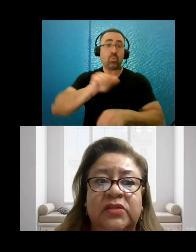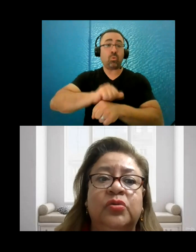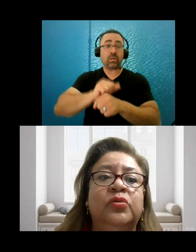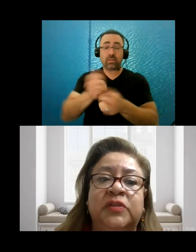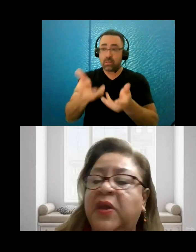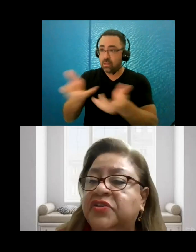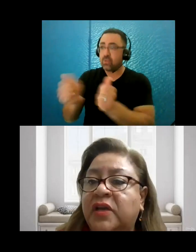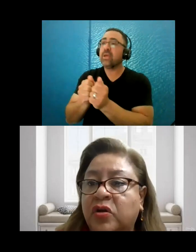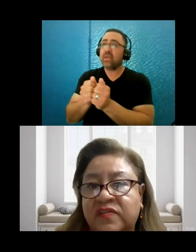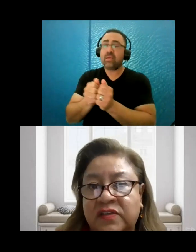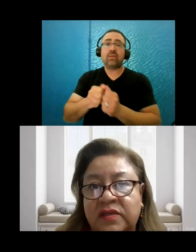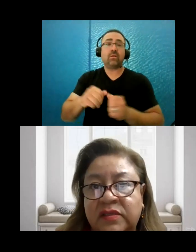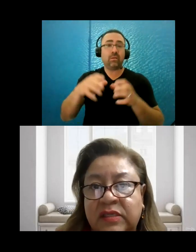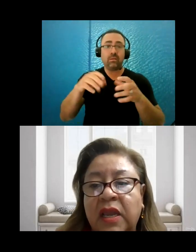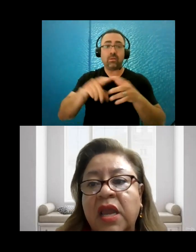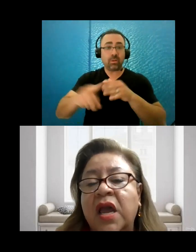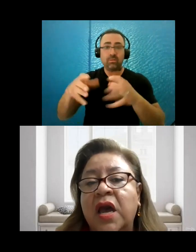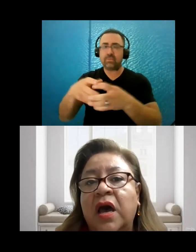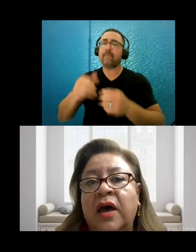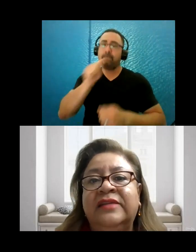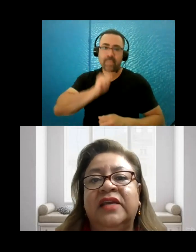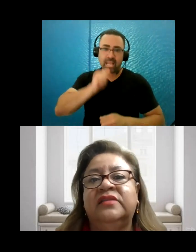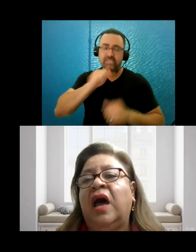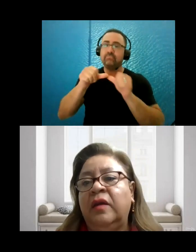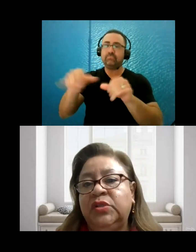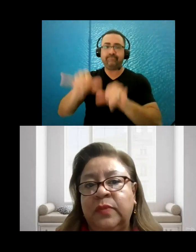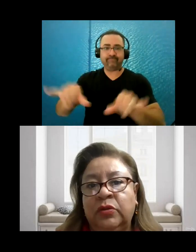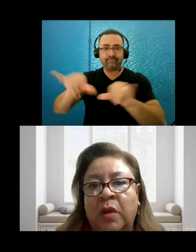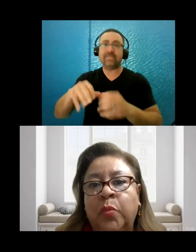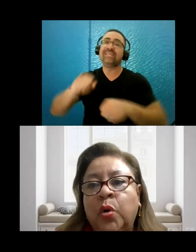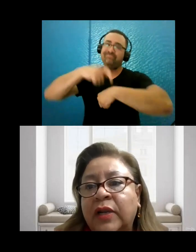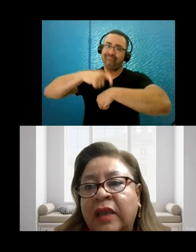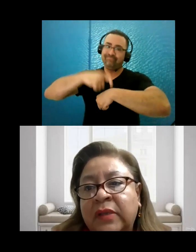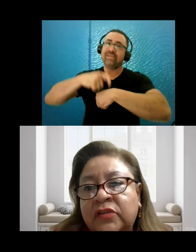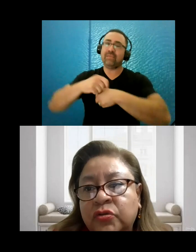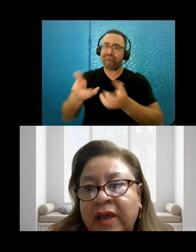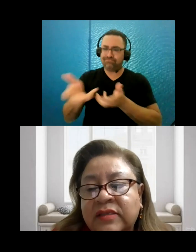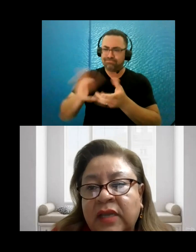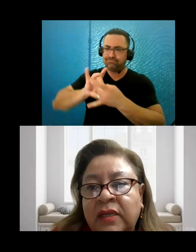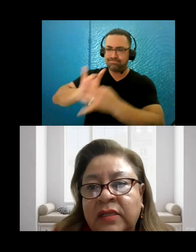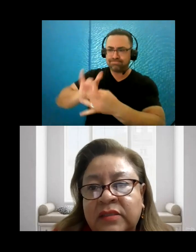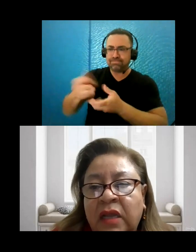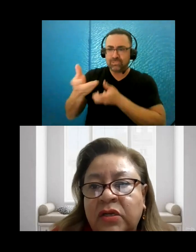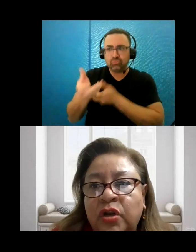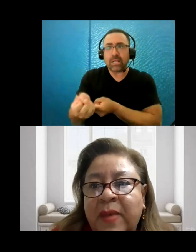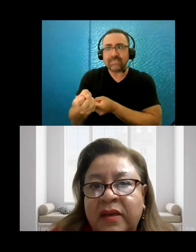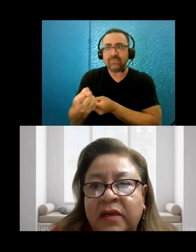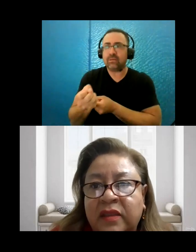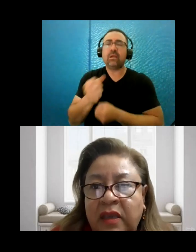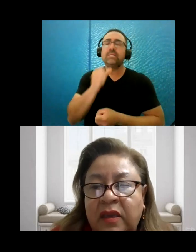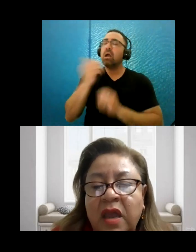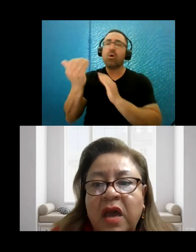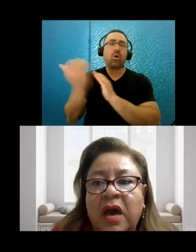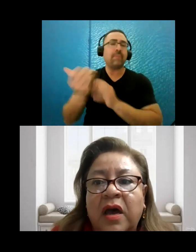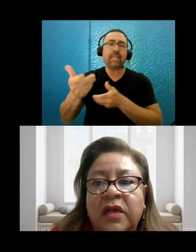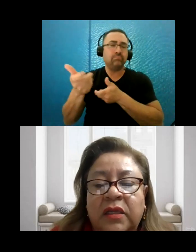refugees is patience and consistency. It takes time to build rapport and build trust, and it's not an automatic